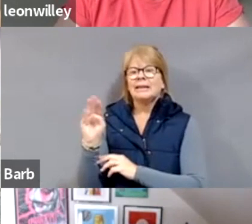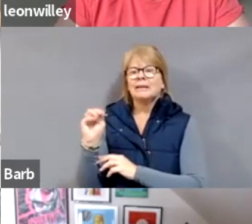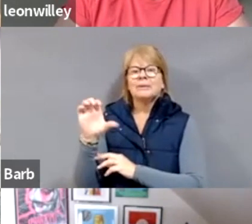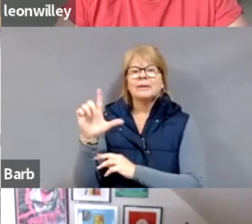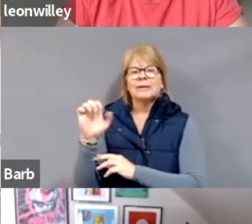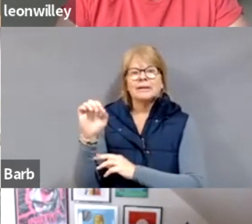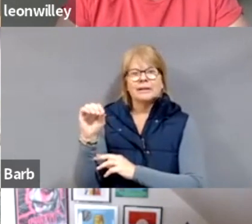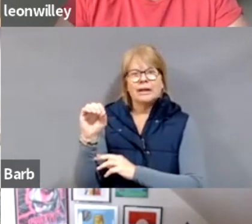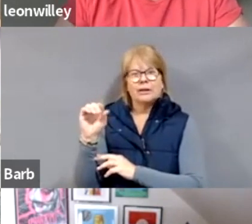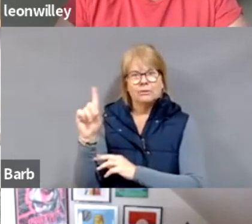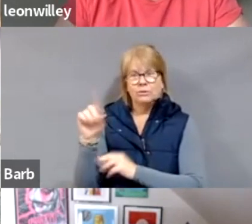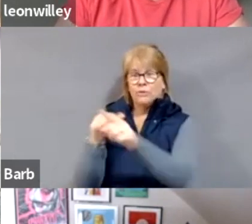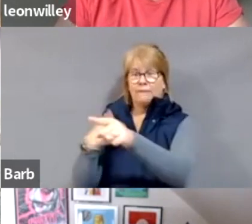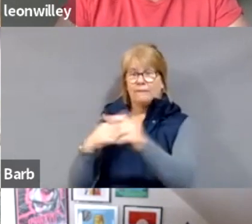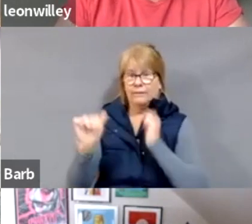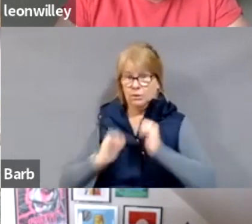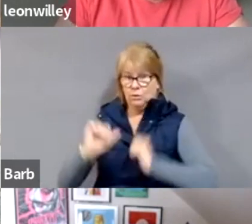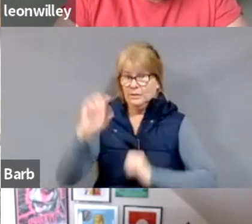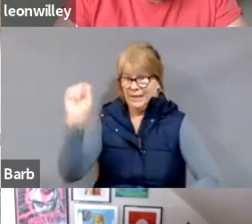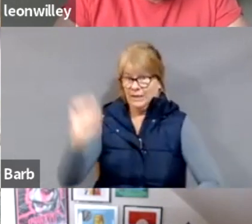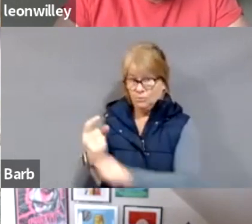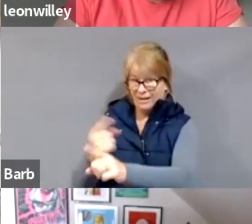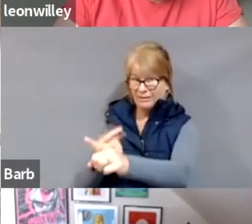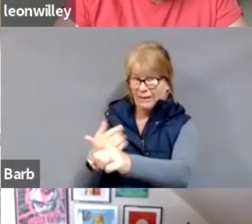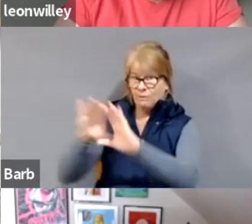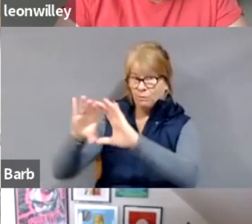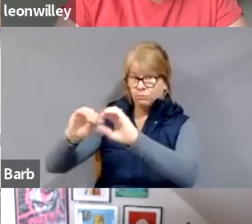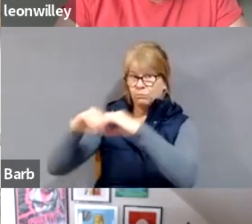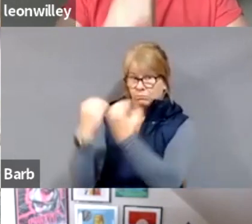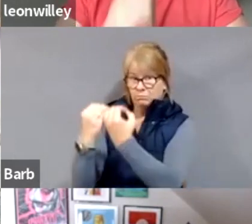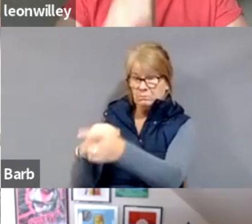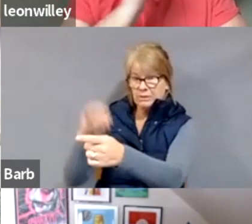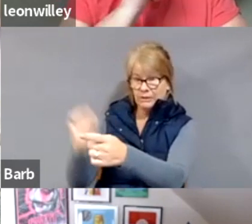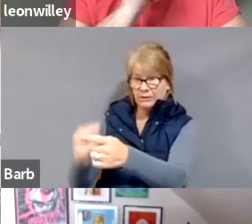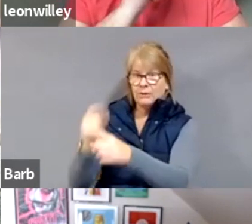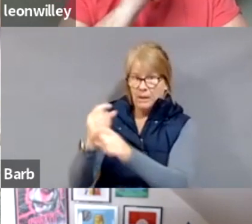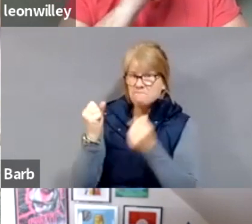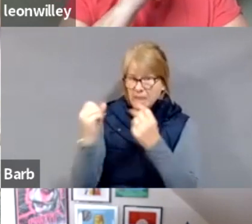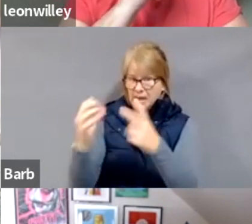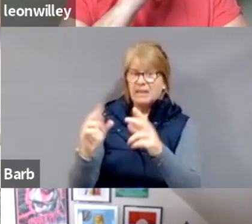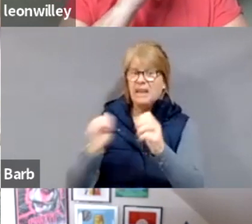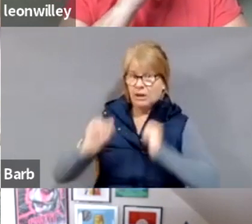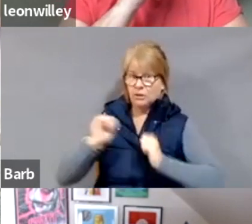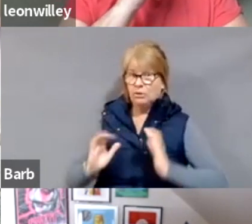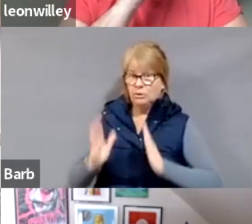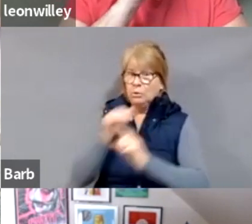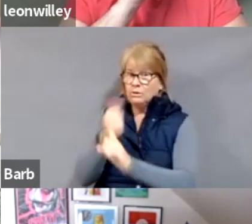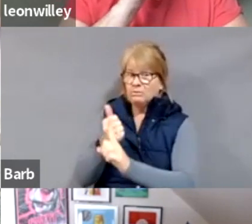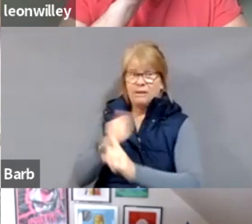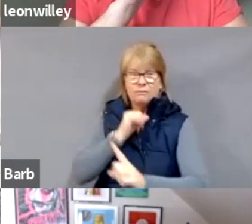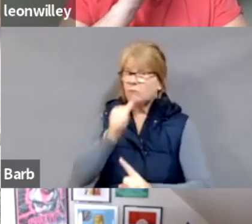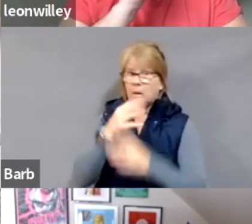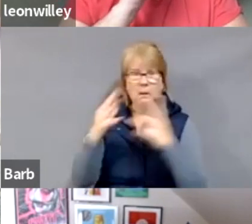theater company in Saskatoon. Is that right? That's a lot of amateur artists work for that with a